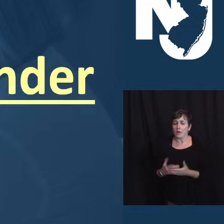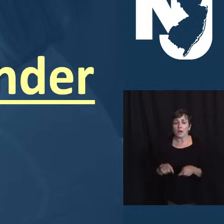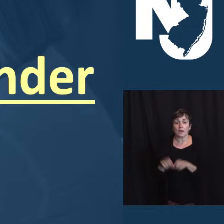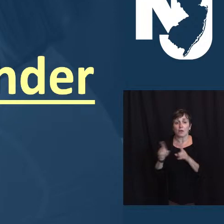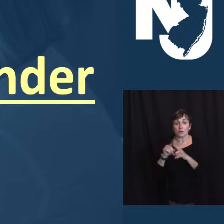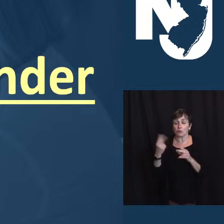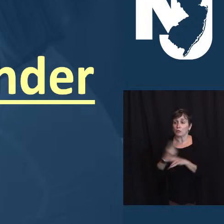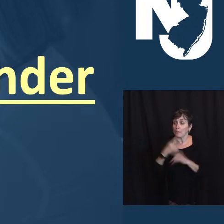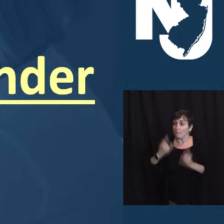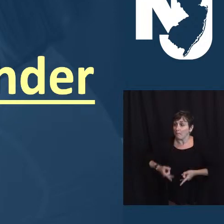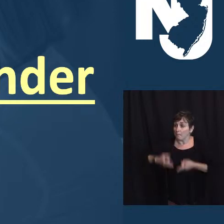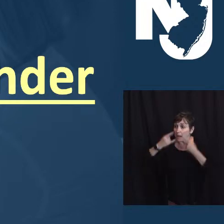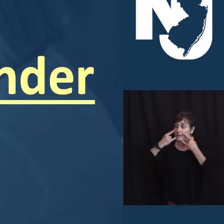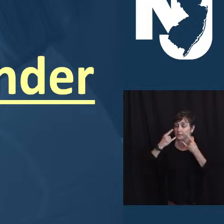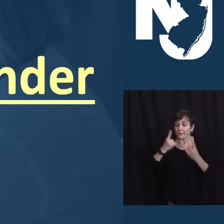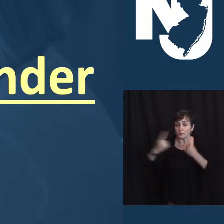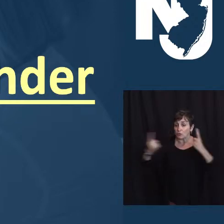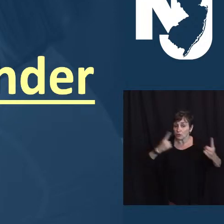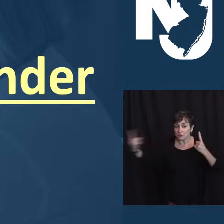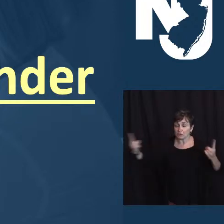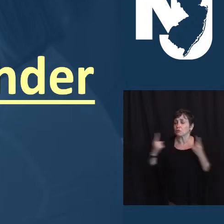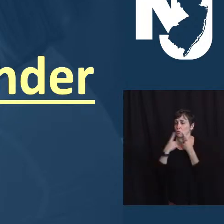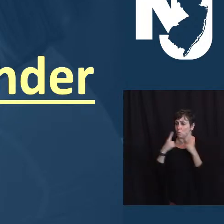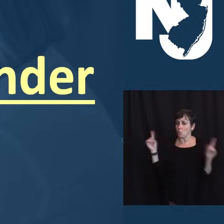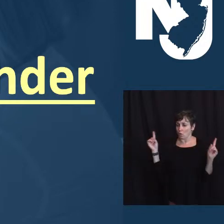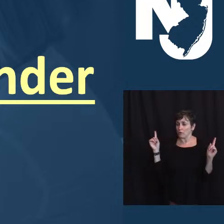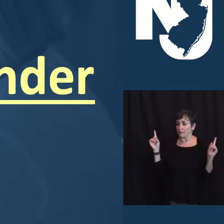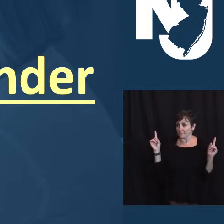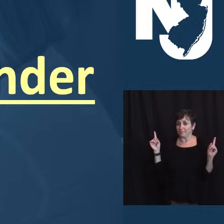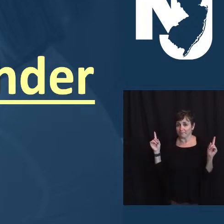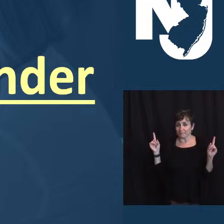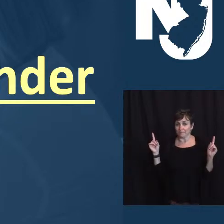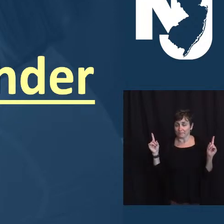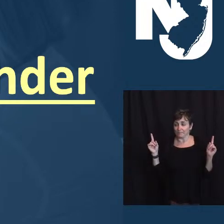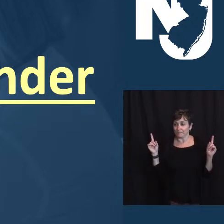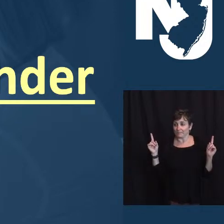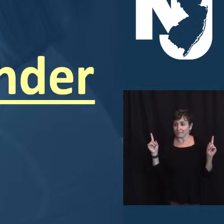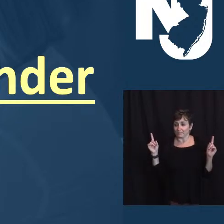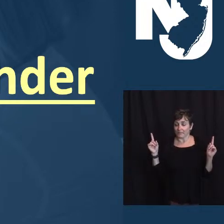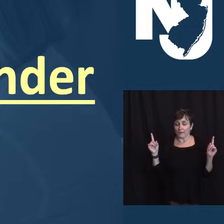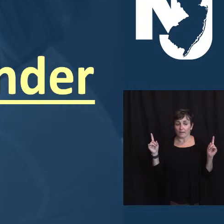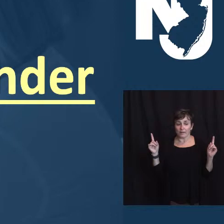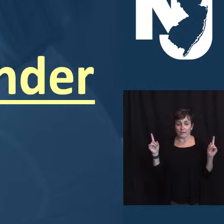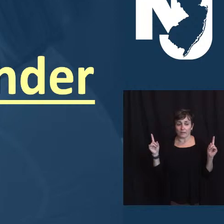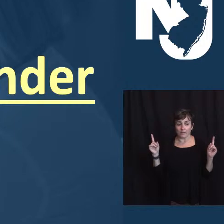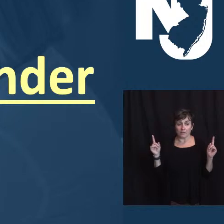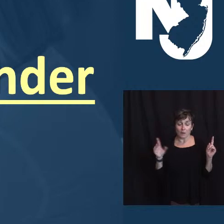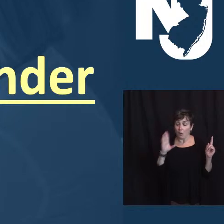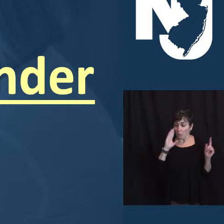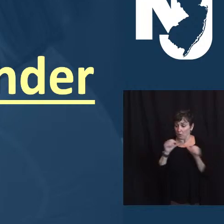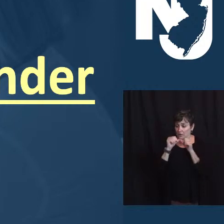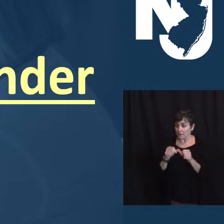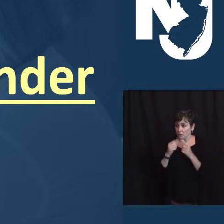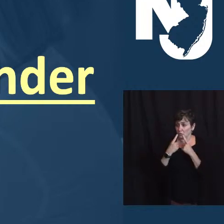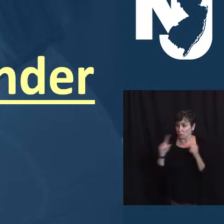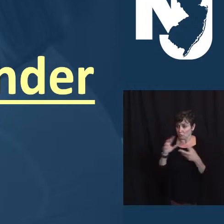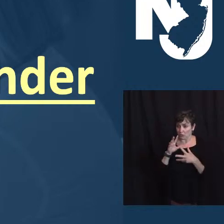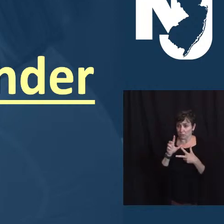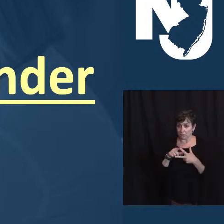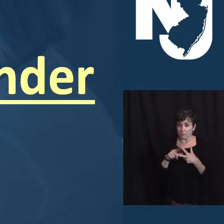up and social distancing has worked. And it will still work both for those who